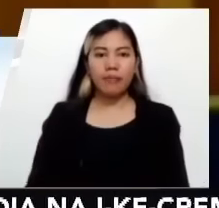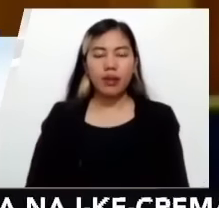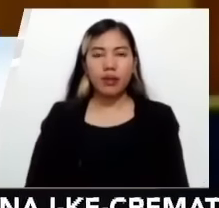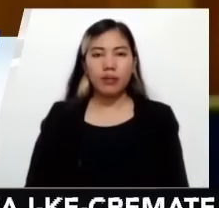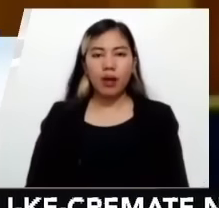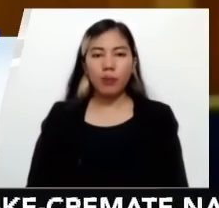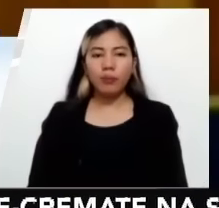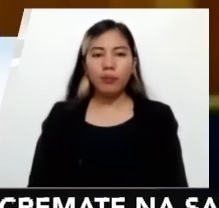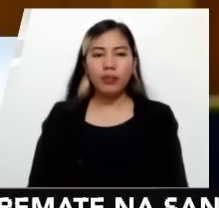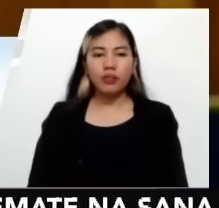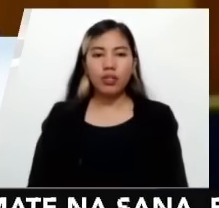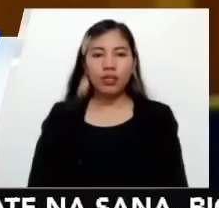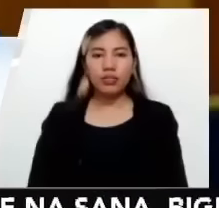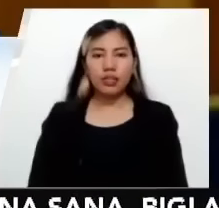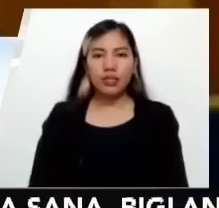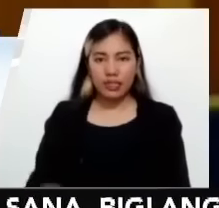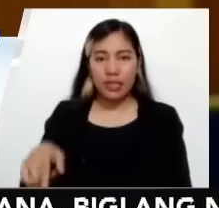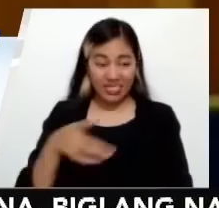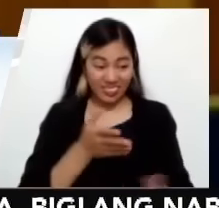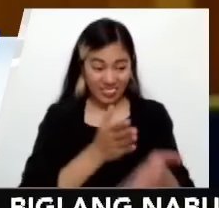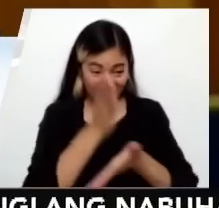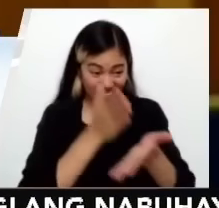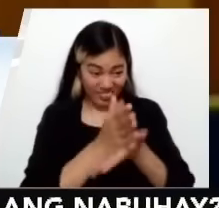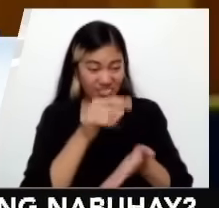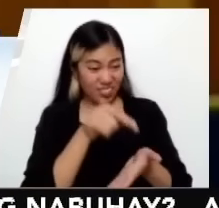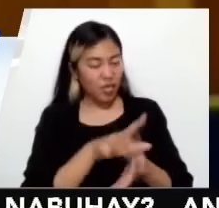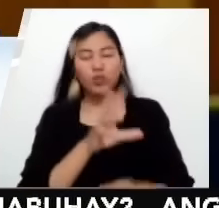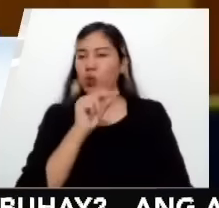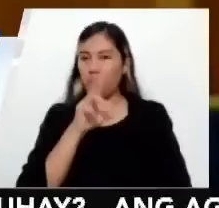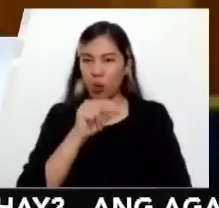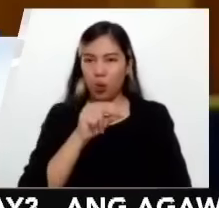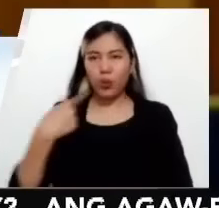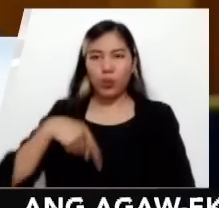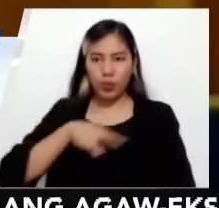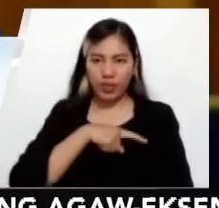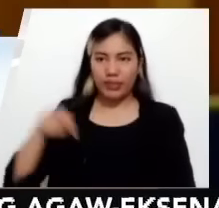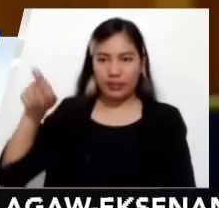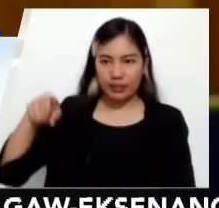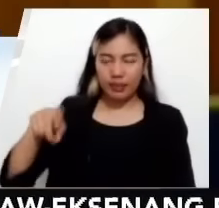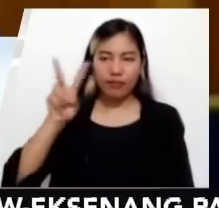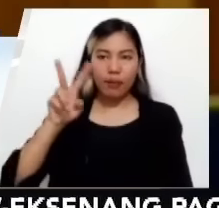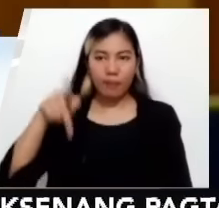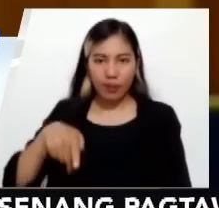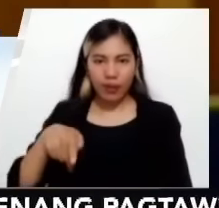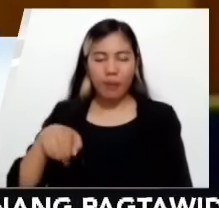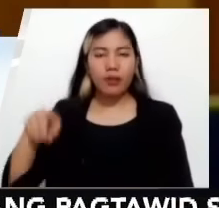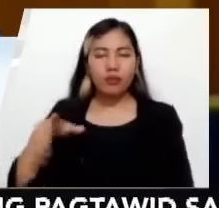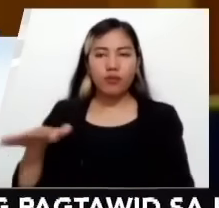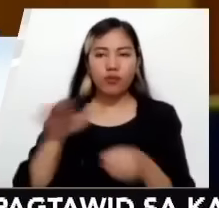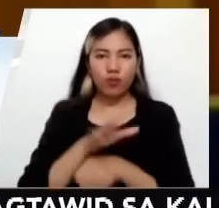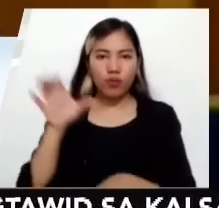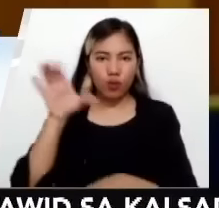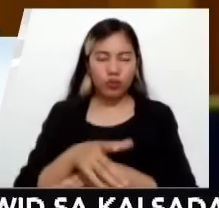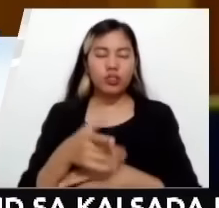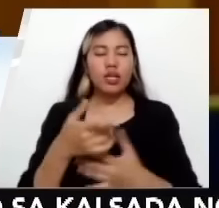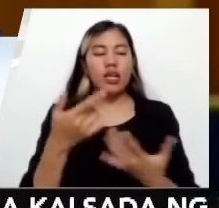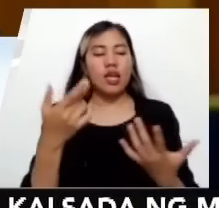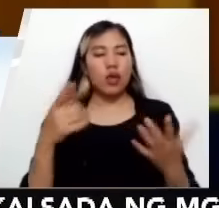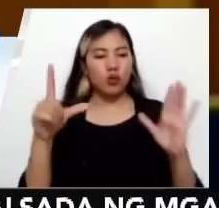just tolerated and we the vice president The Force of the law for